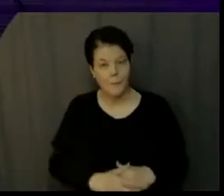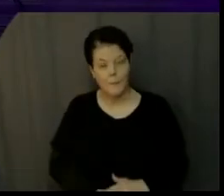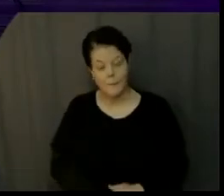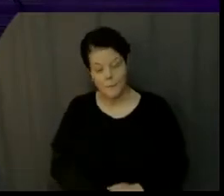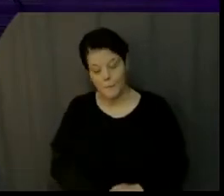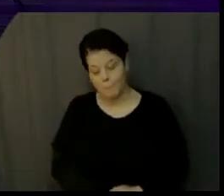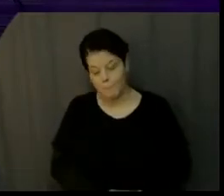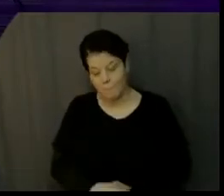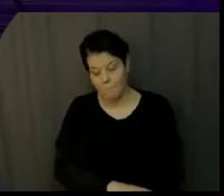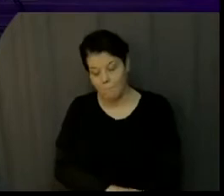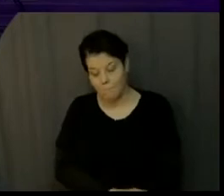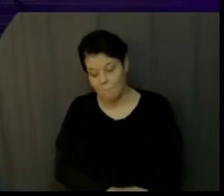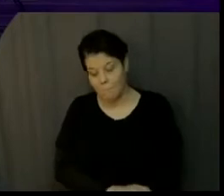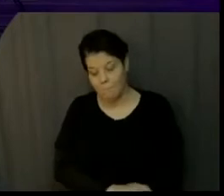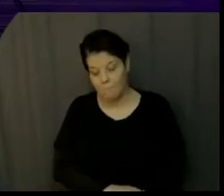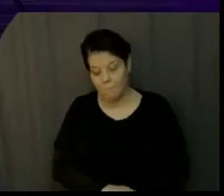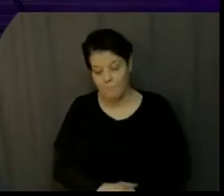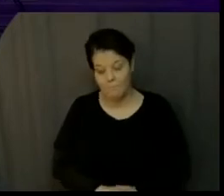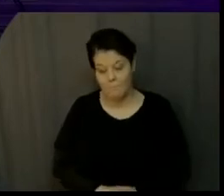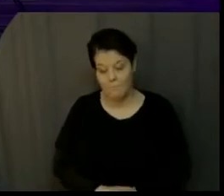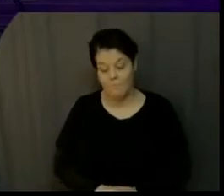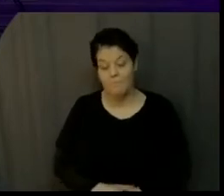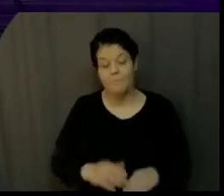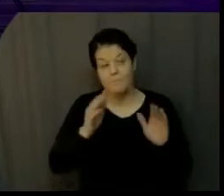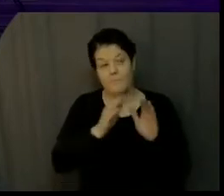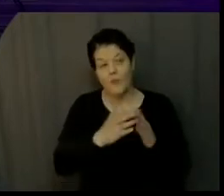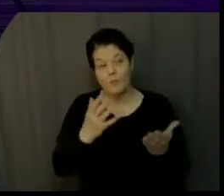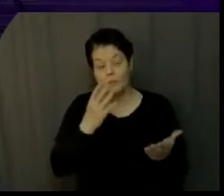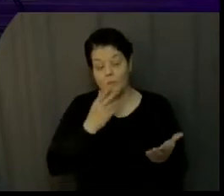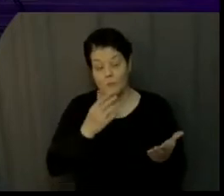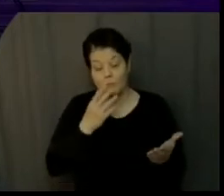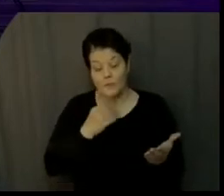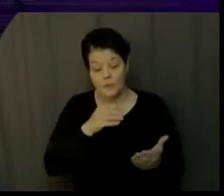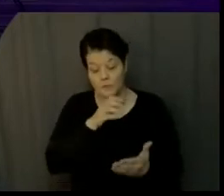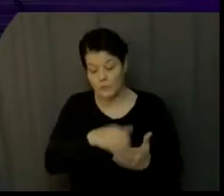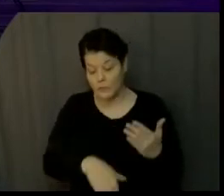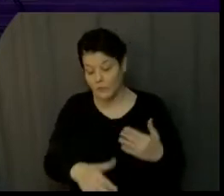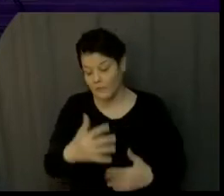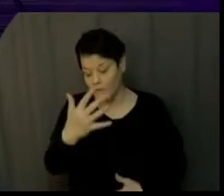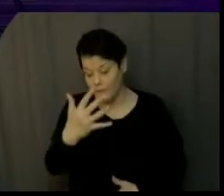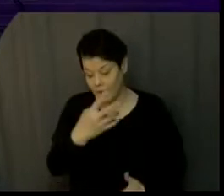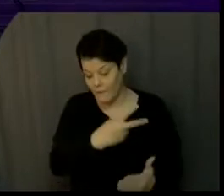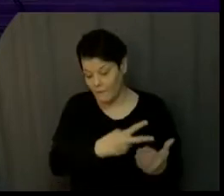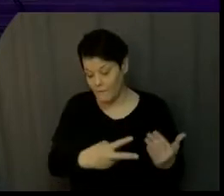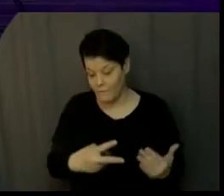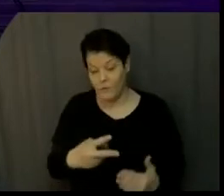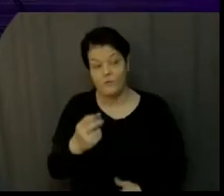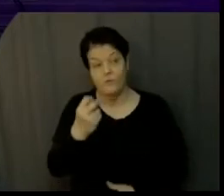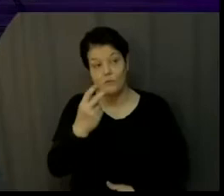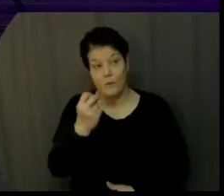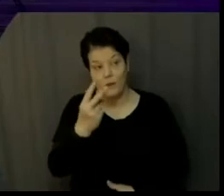There's a passage in Hebrews chapter 5 I want us to look at.